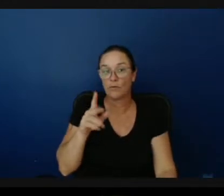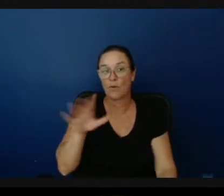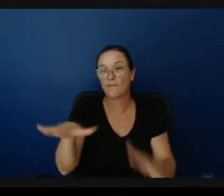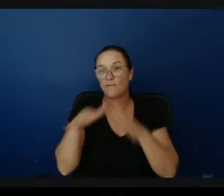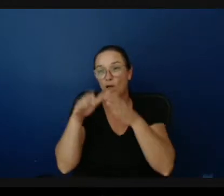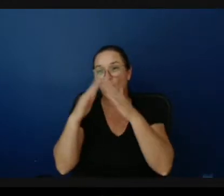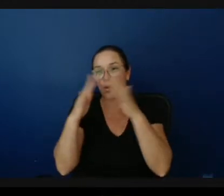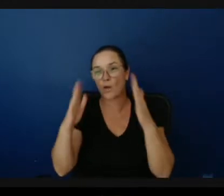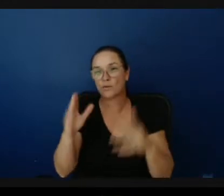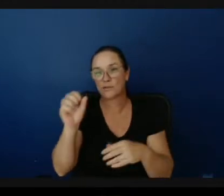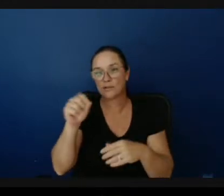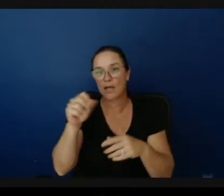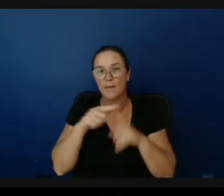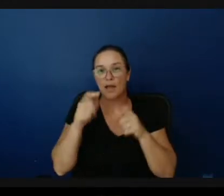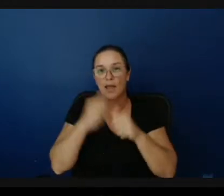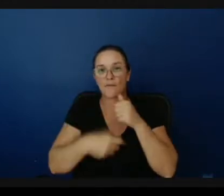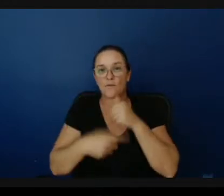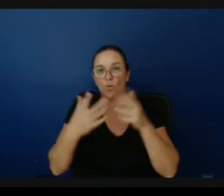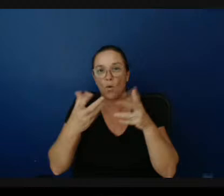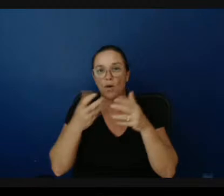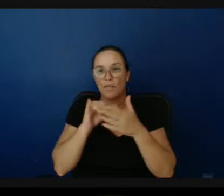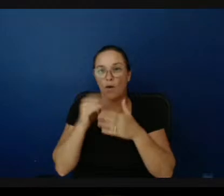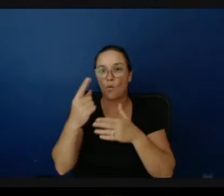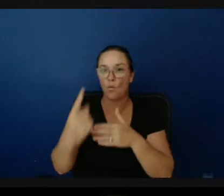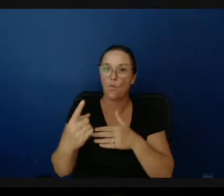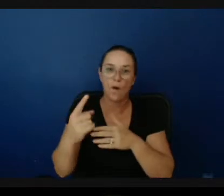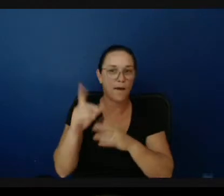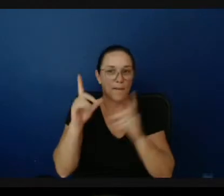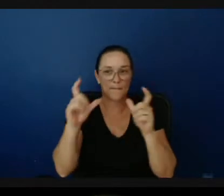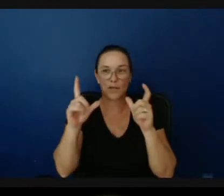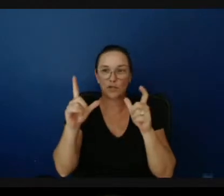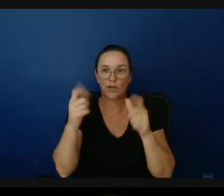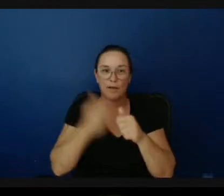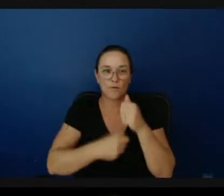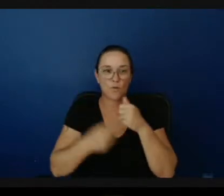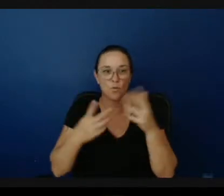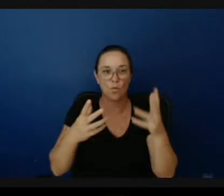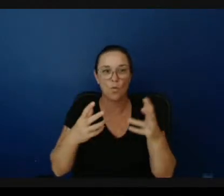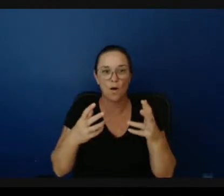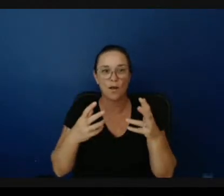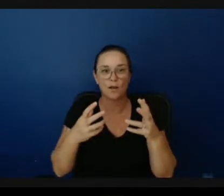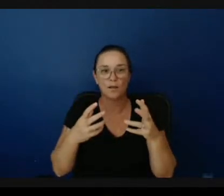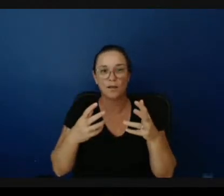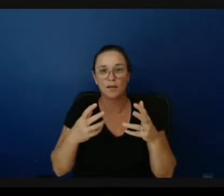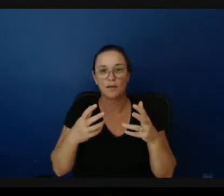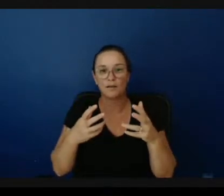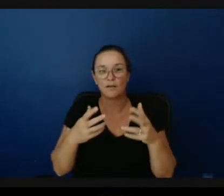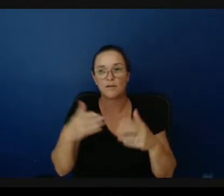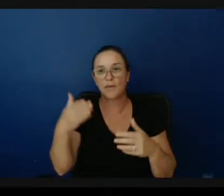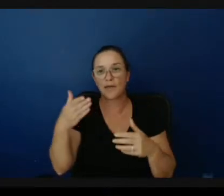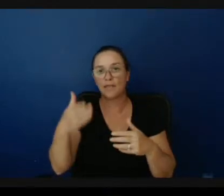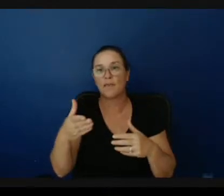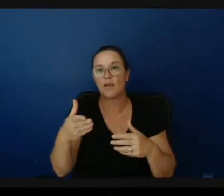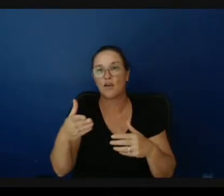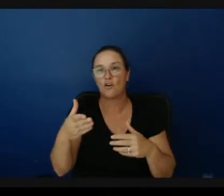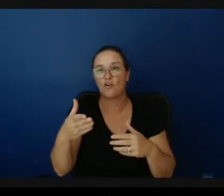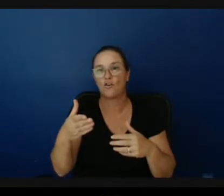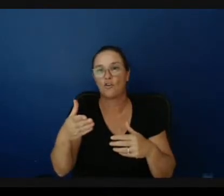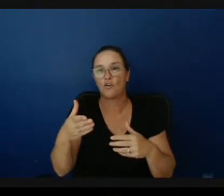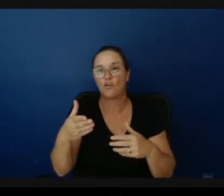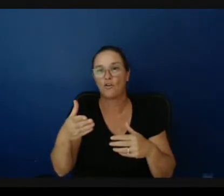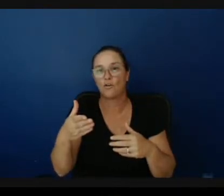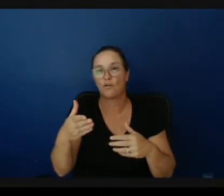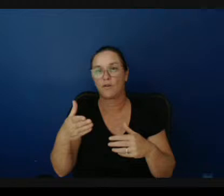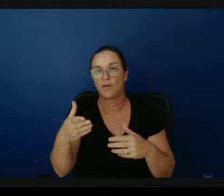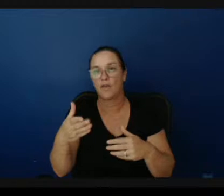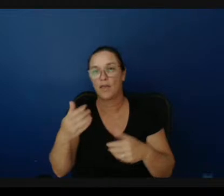but everybody wanted that one shot. Everybody wanted to be right here with their cell phone. Where did I go? Right there. Everybody wanted to